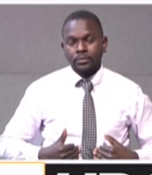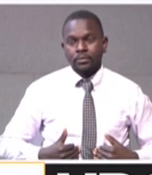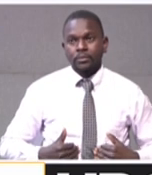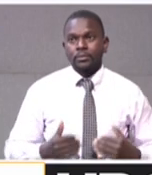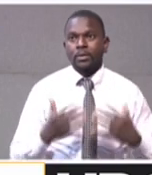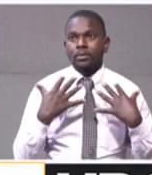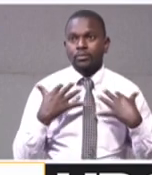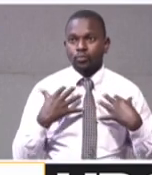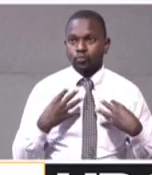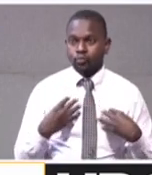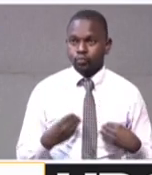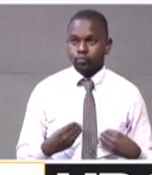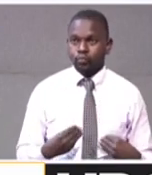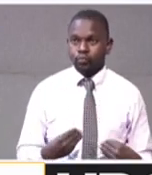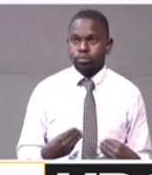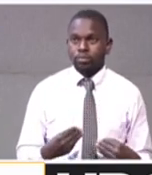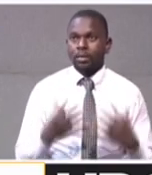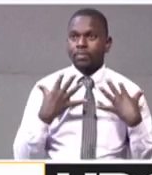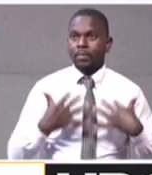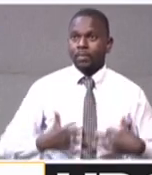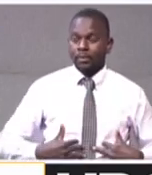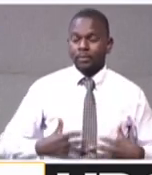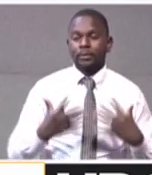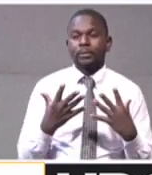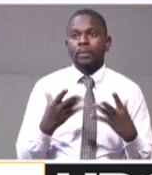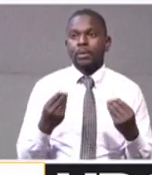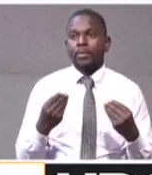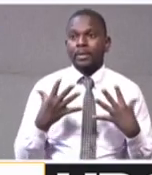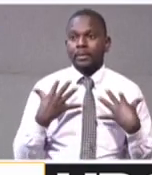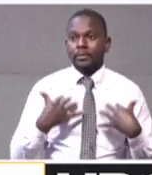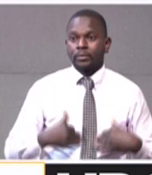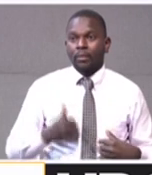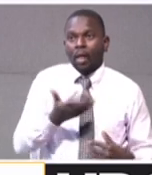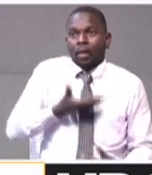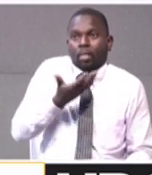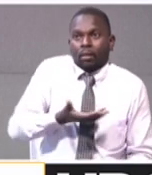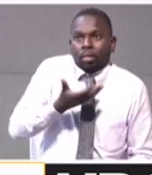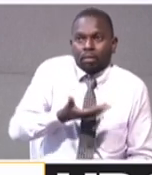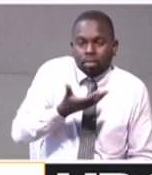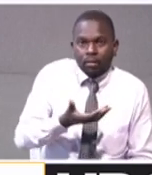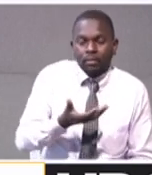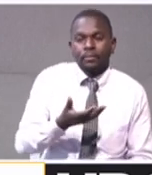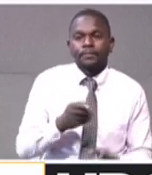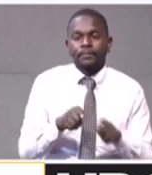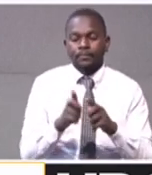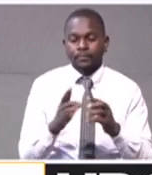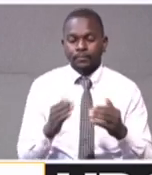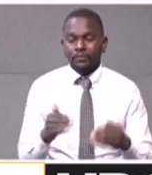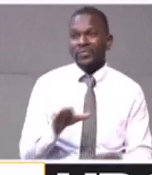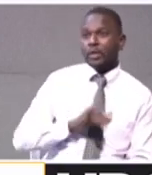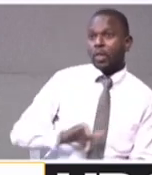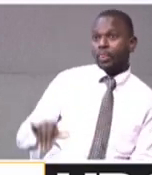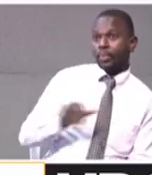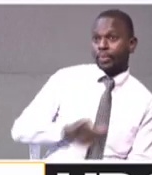Amazi okugwamu mumubiri by vomiting and diarrhea